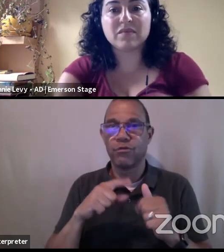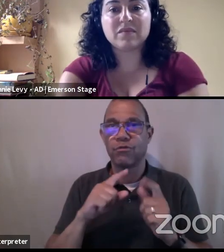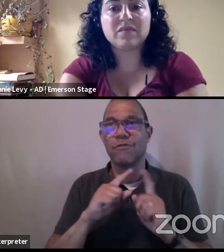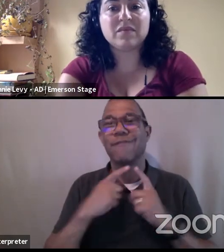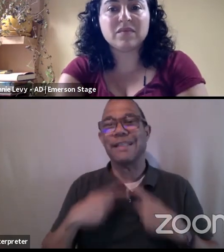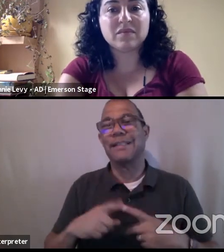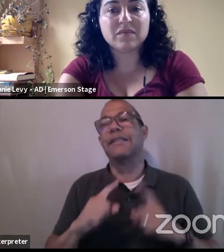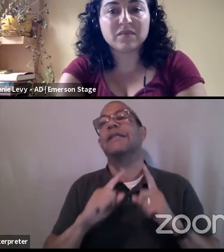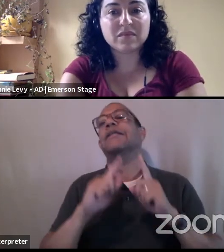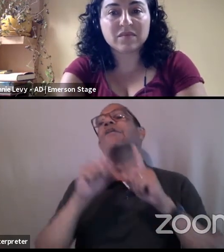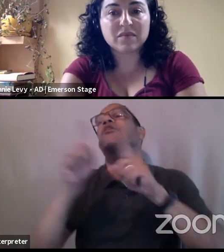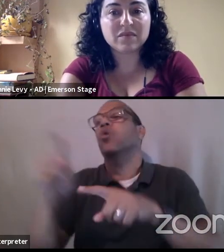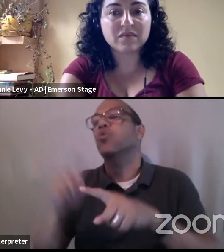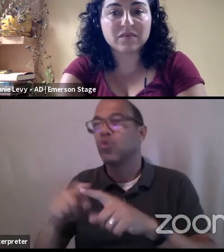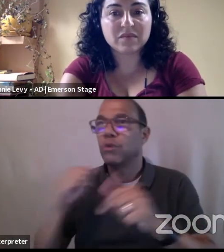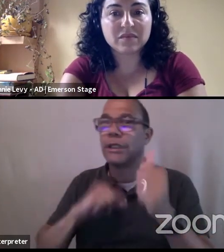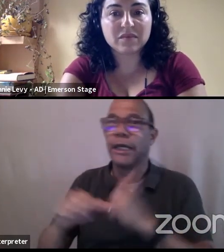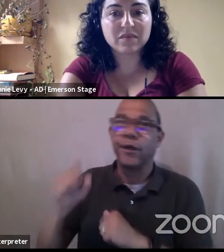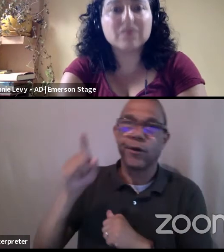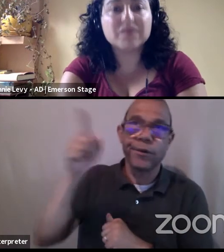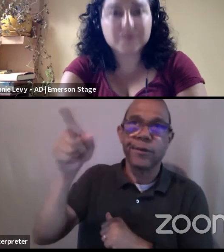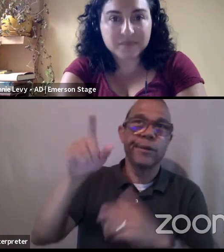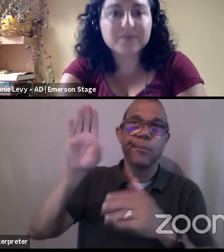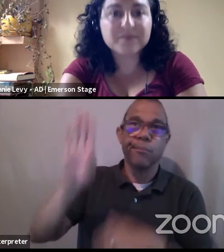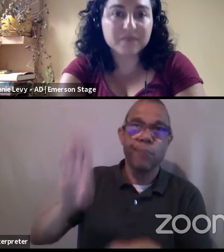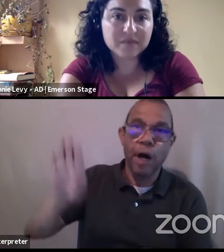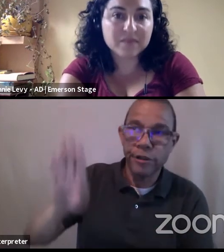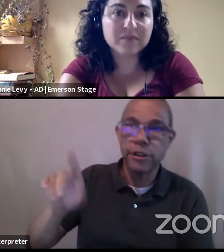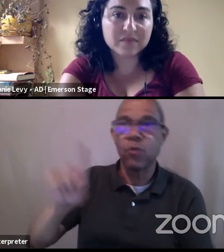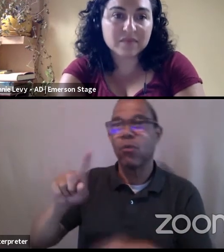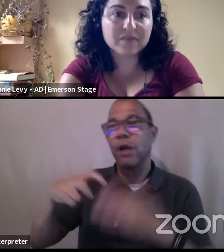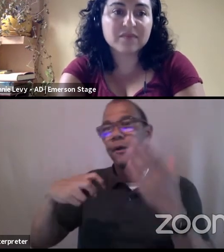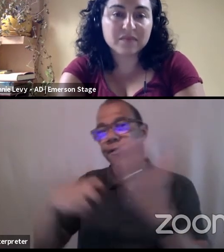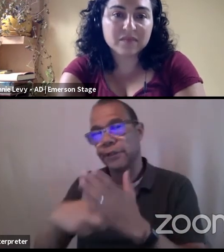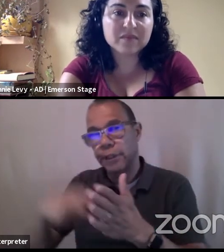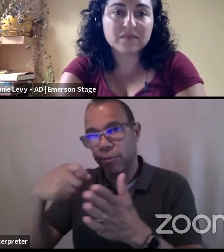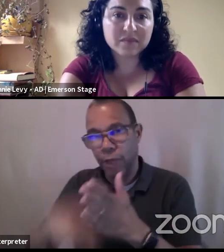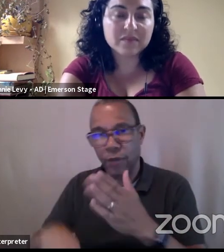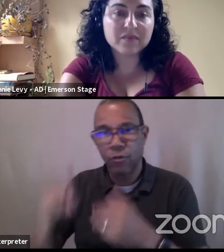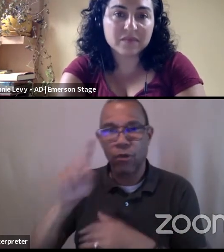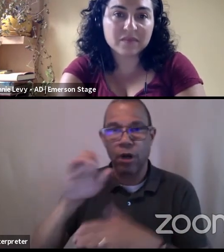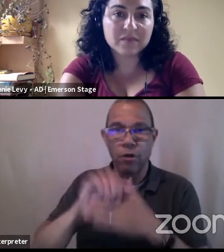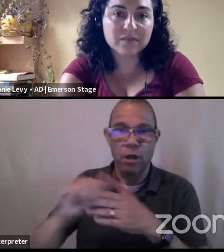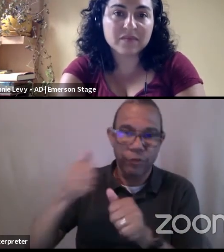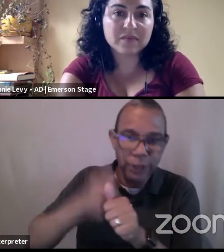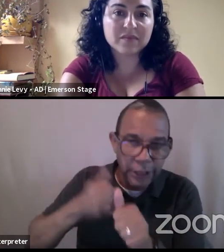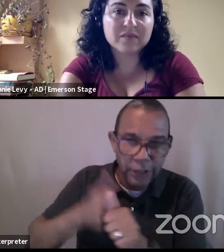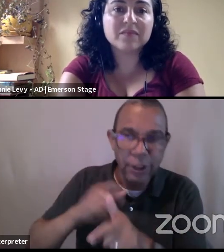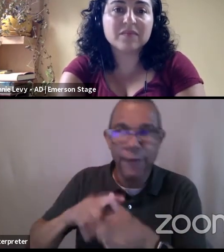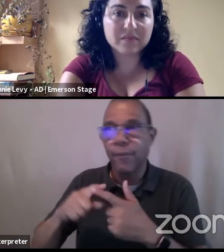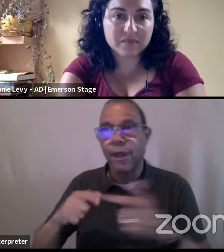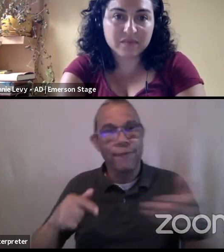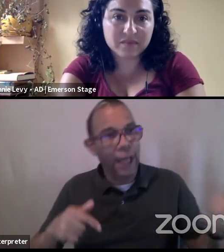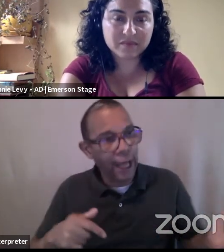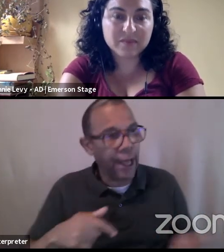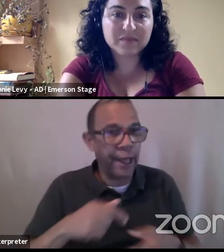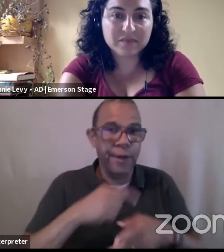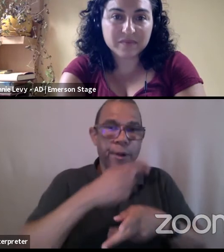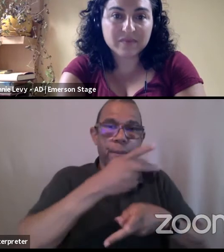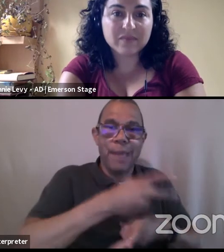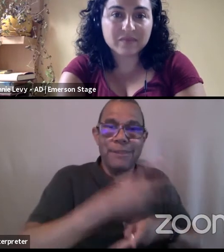in, uh, downtown in Boston where ticket prices are a hundred bucks each. Then we have to get a, uh, hire a babysitter. Then we have to